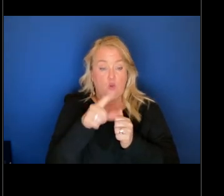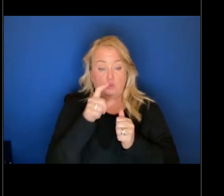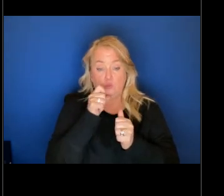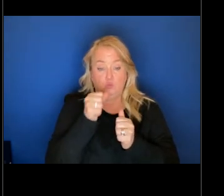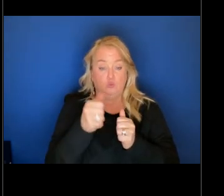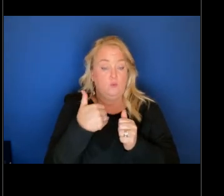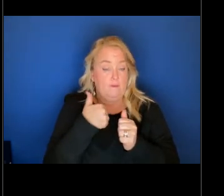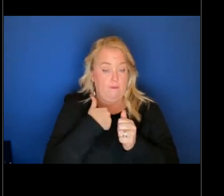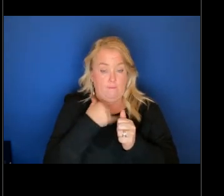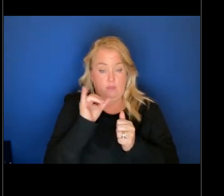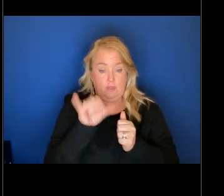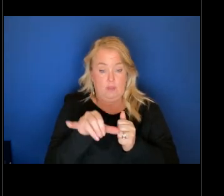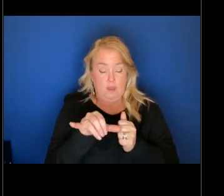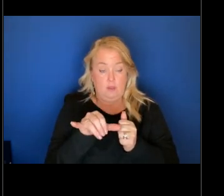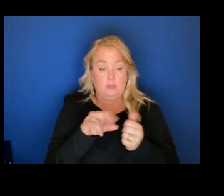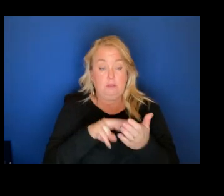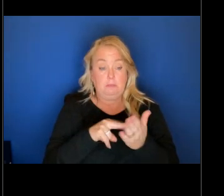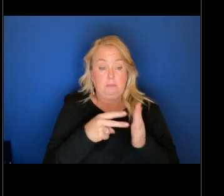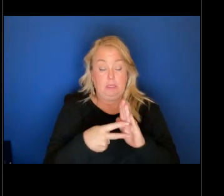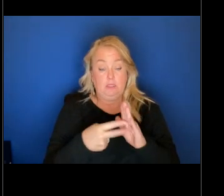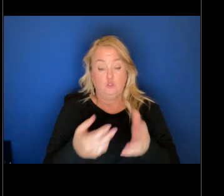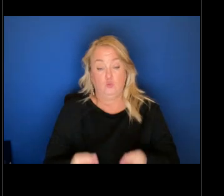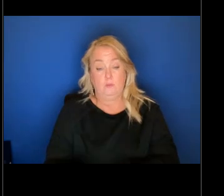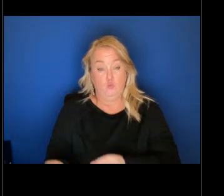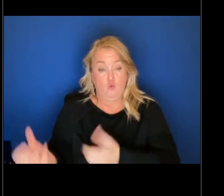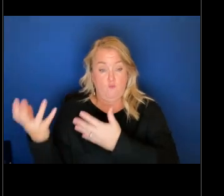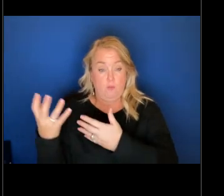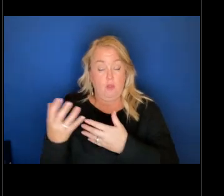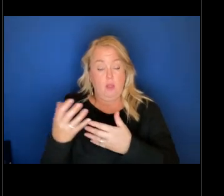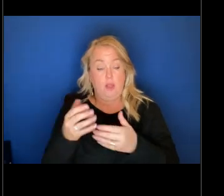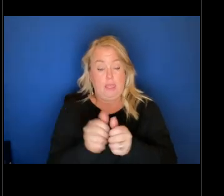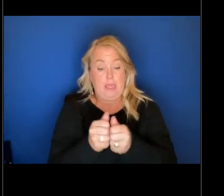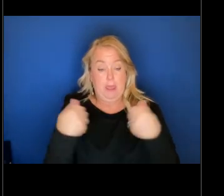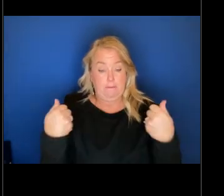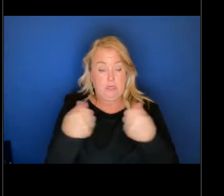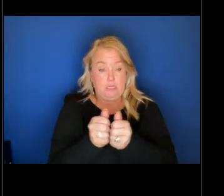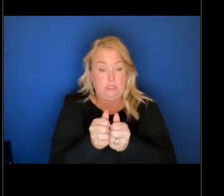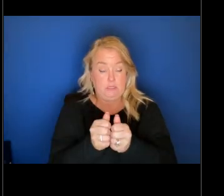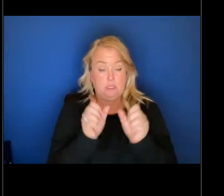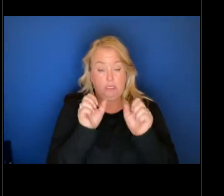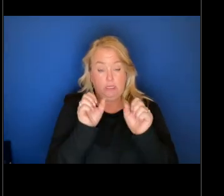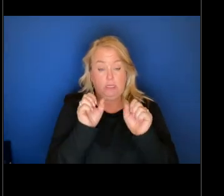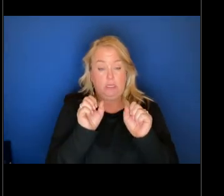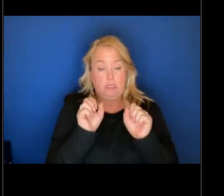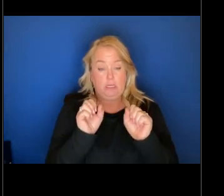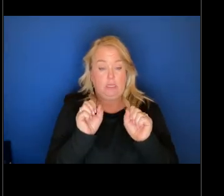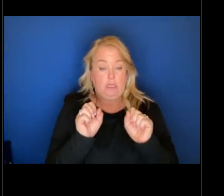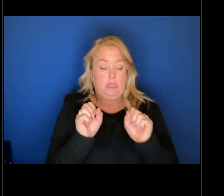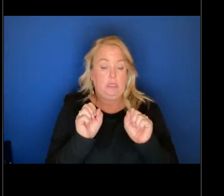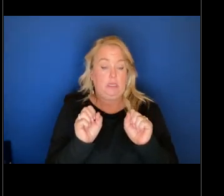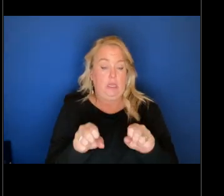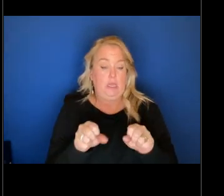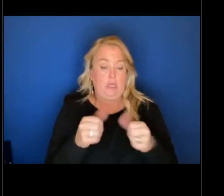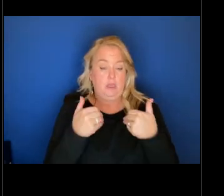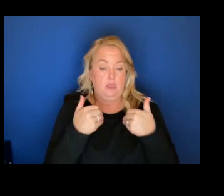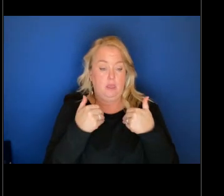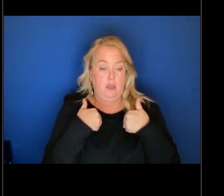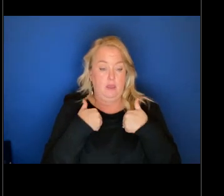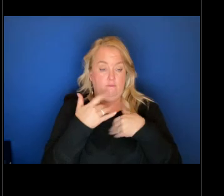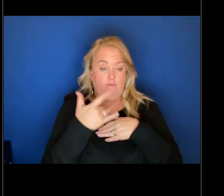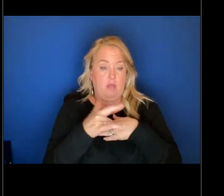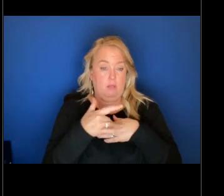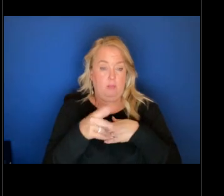feature, since a removable base cabinet can conceal knee space. When